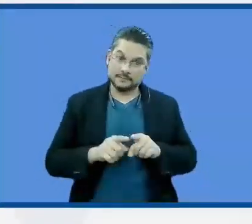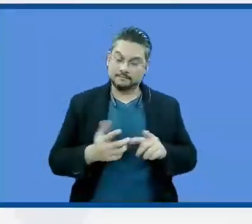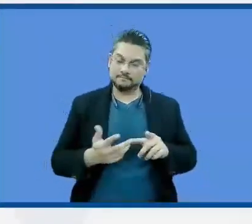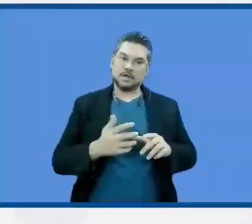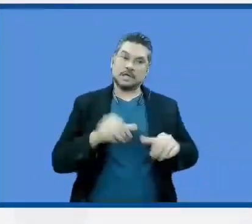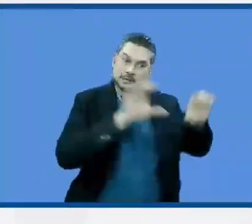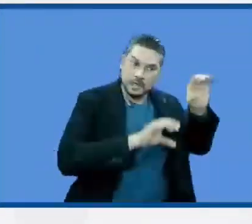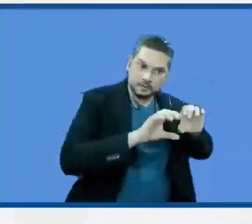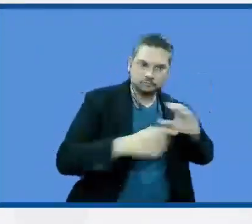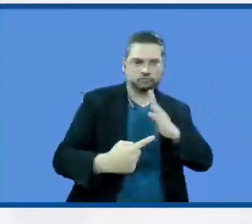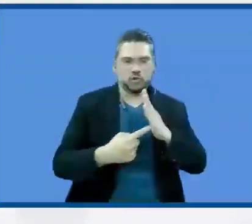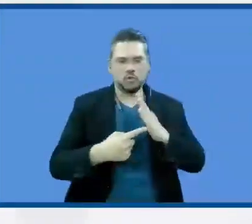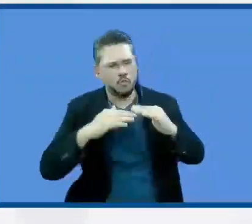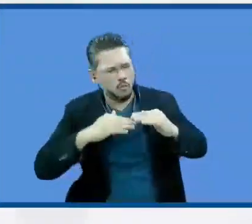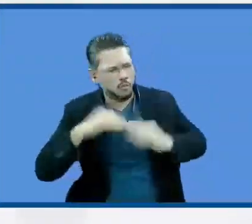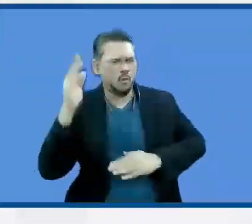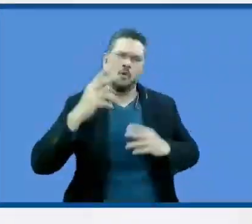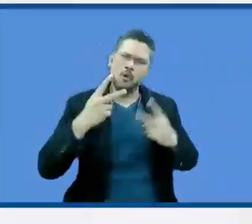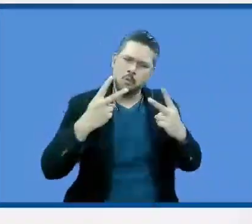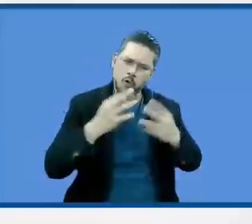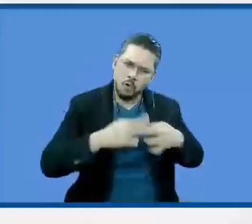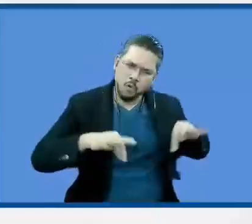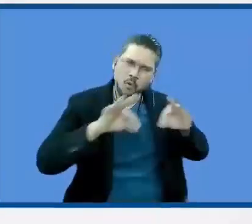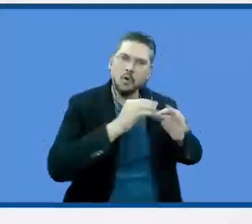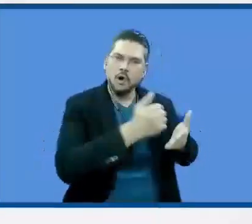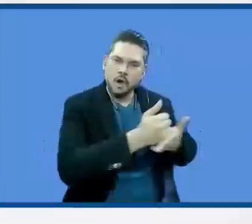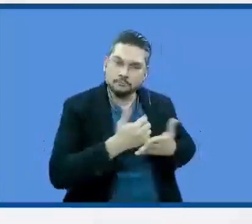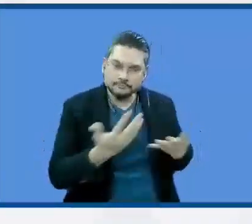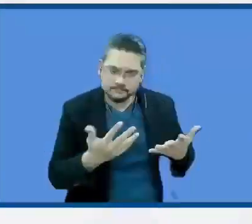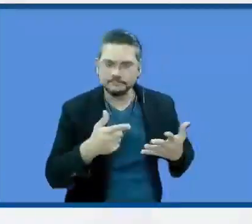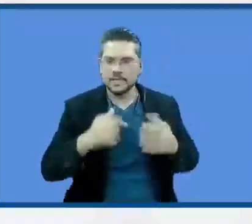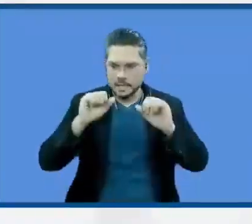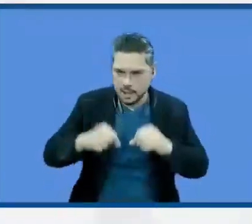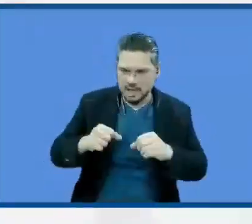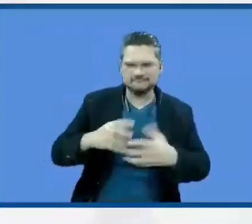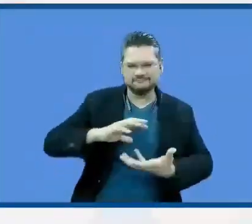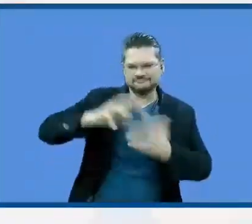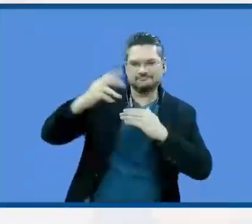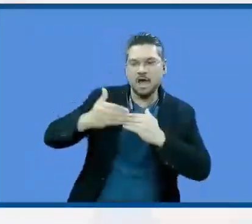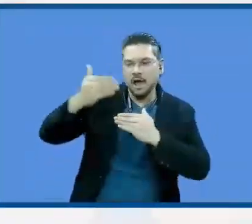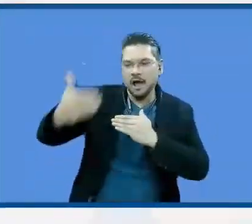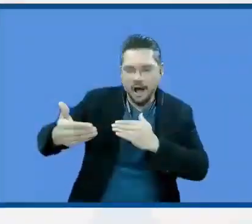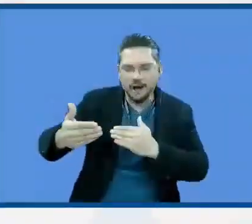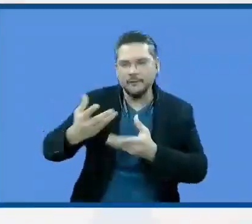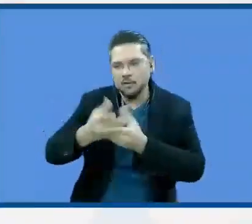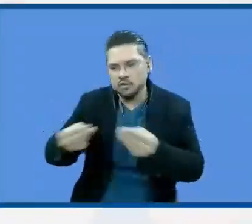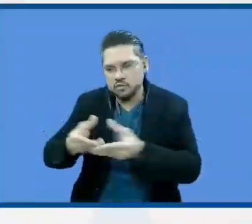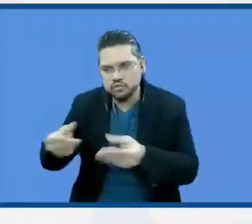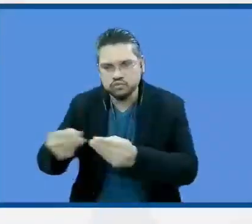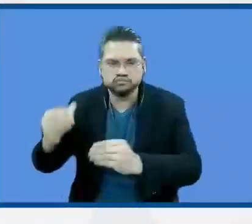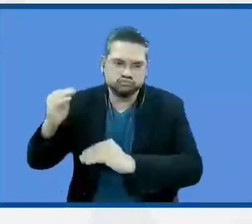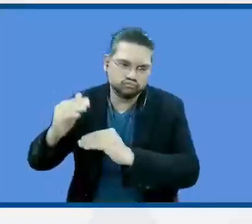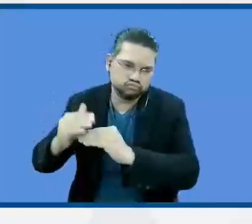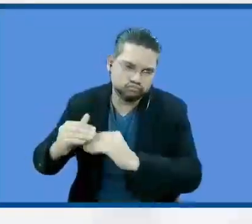role in supporting recovery and rebuilding efforts. As climate change alters the landscape,